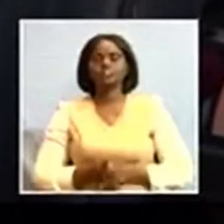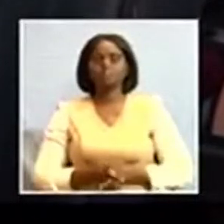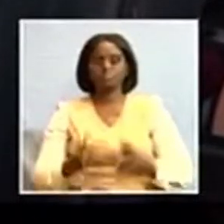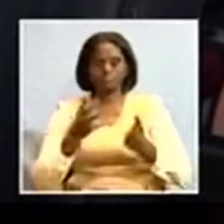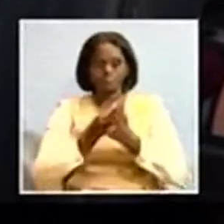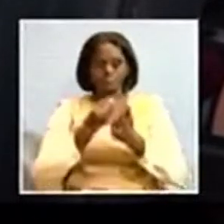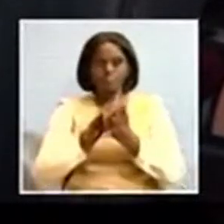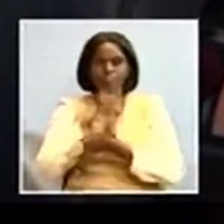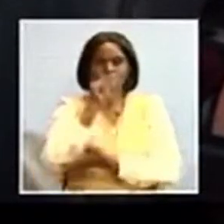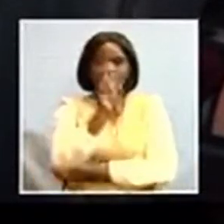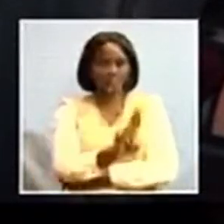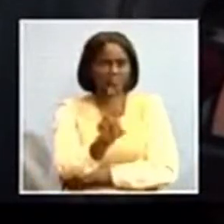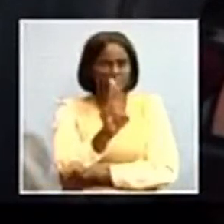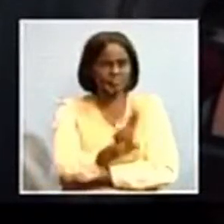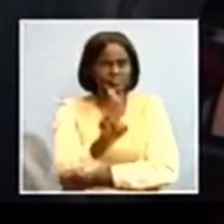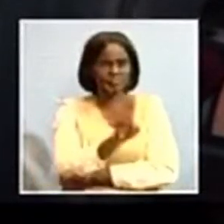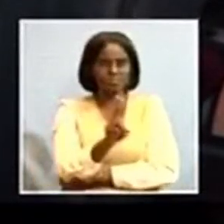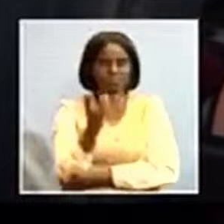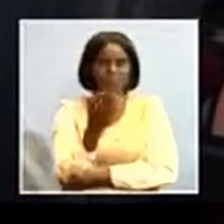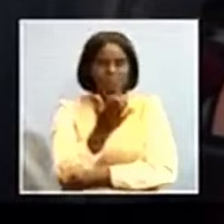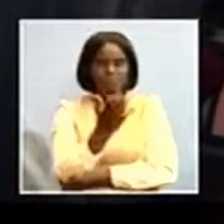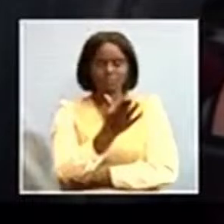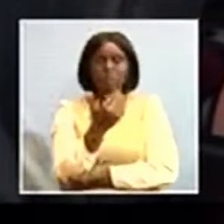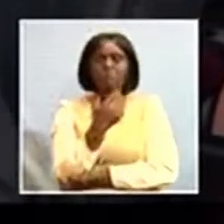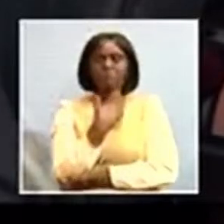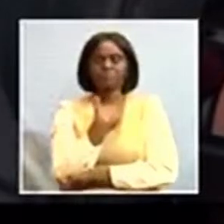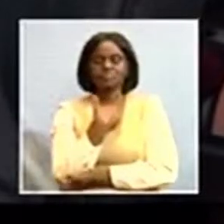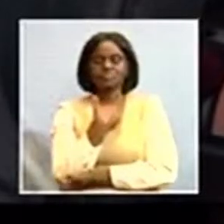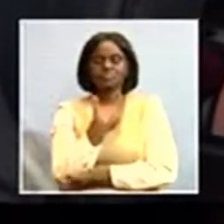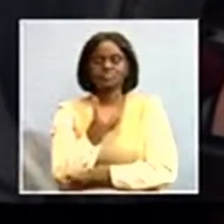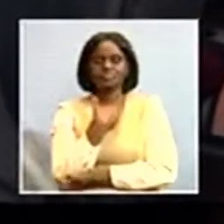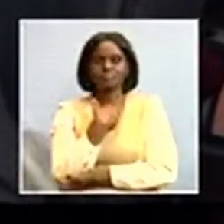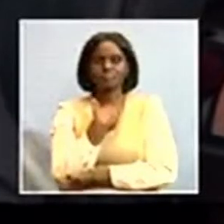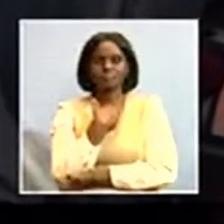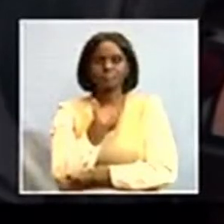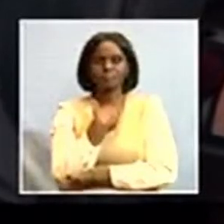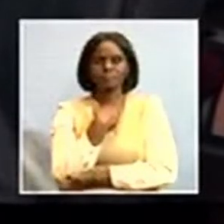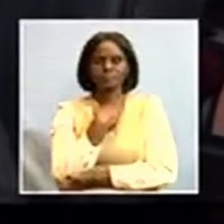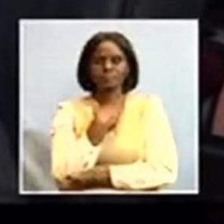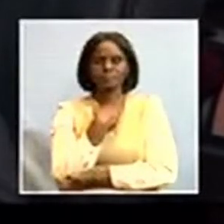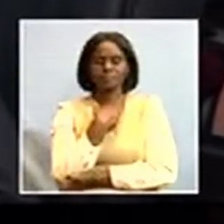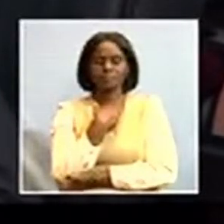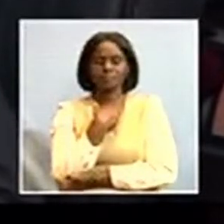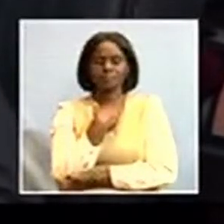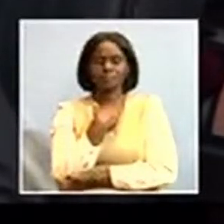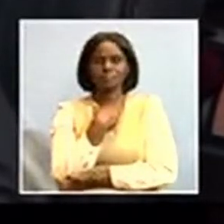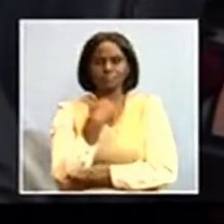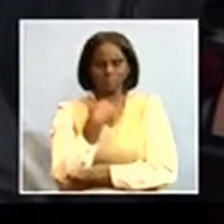unspent funds. There's